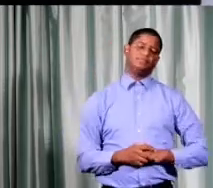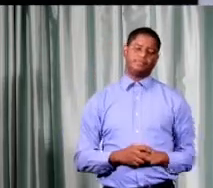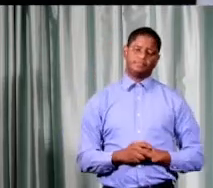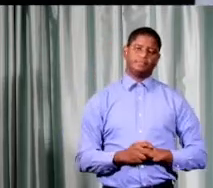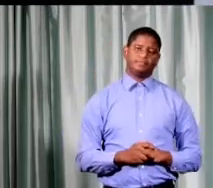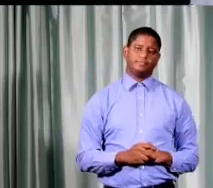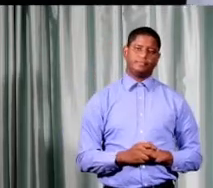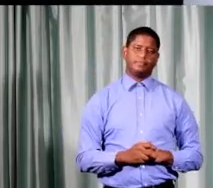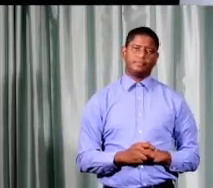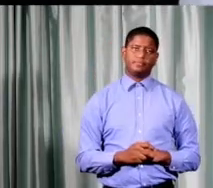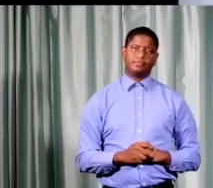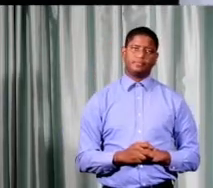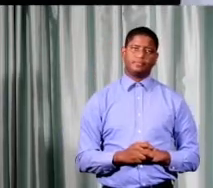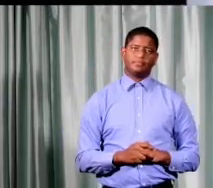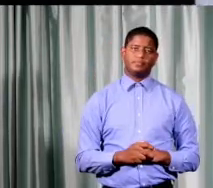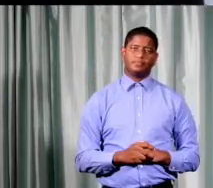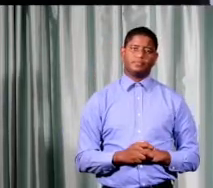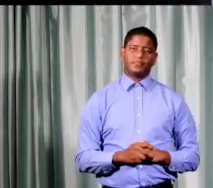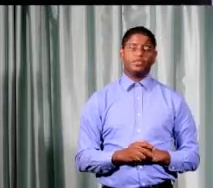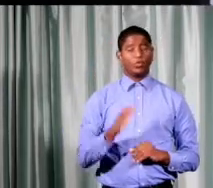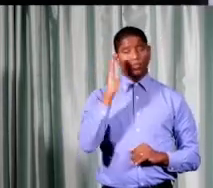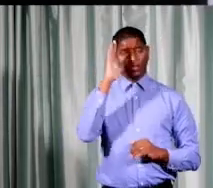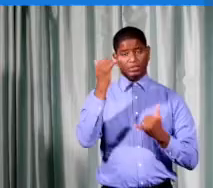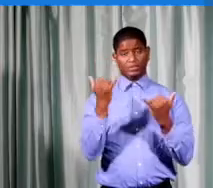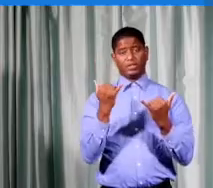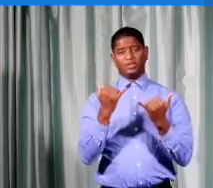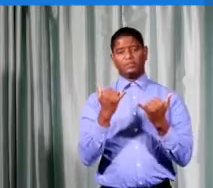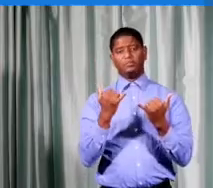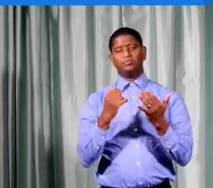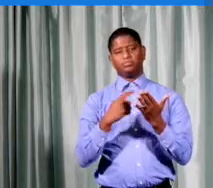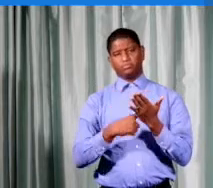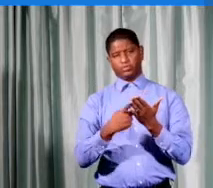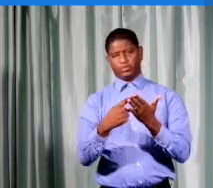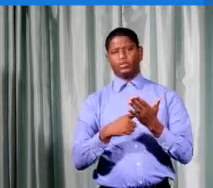keep check on what is happening. All right.